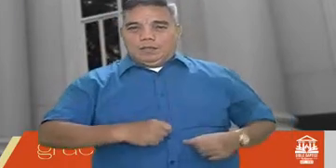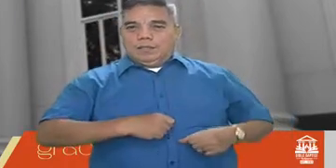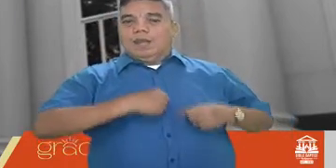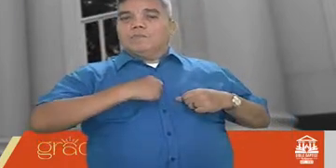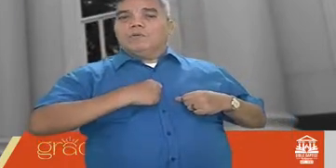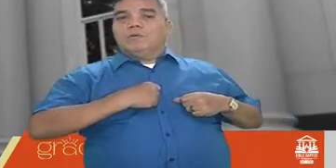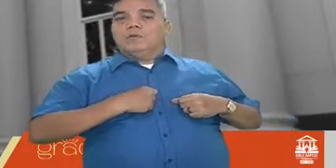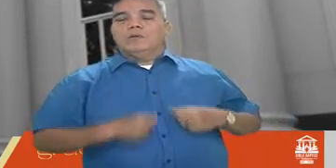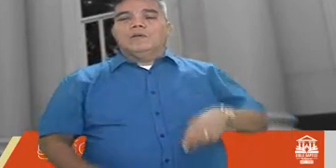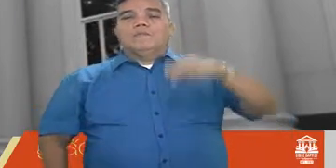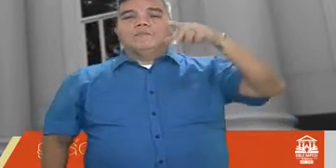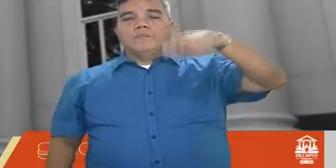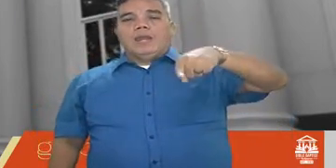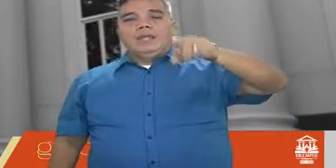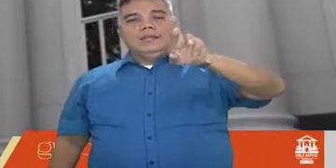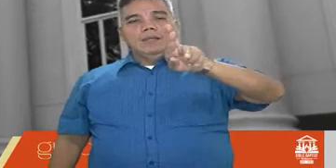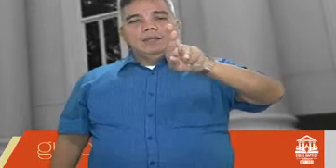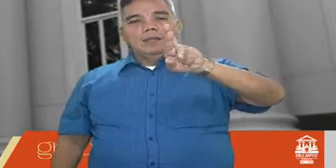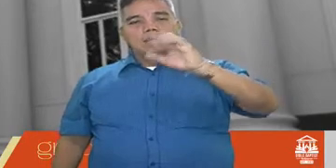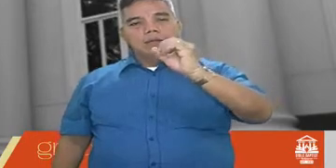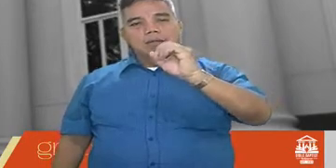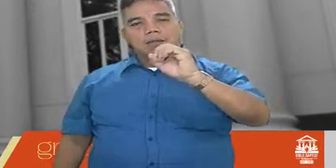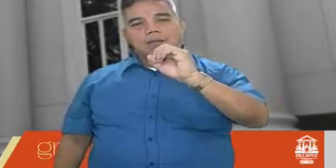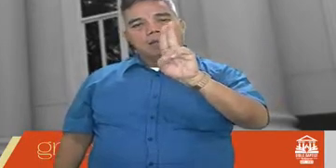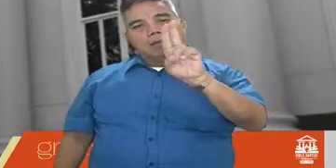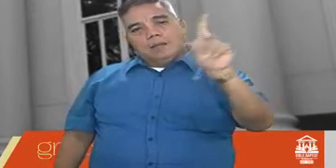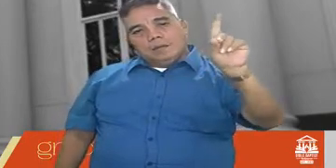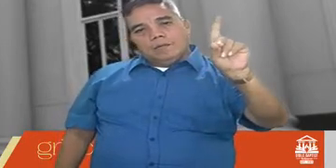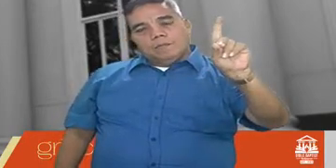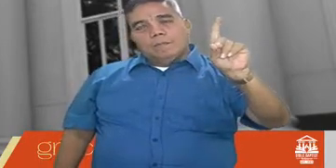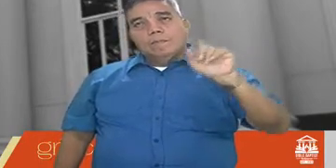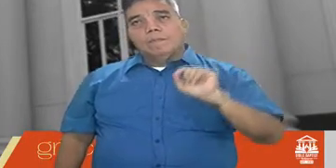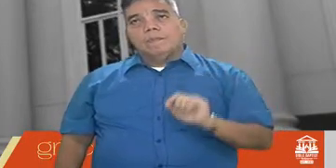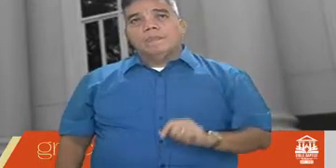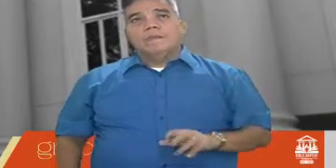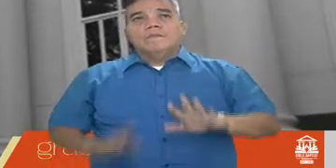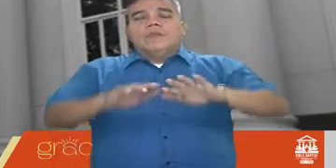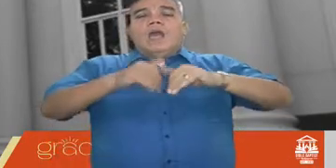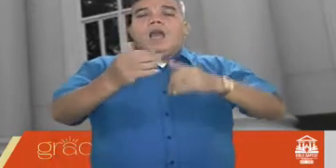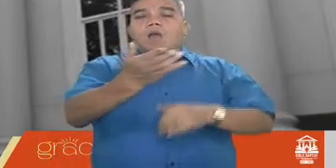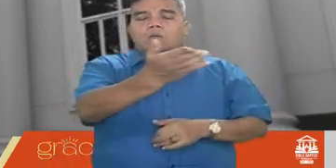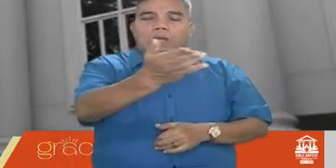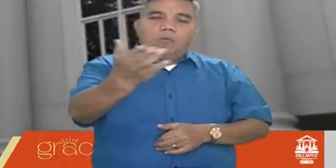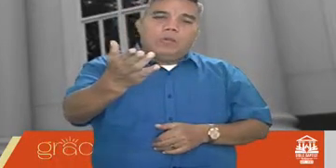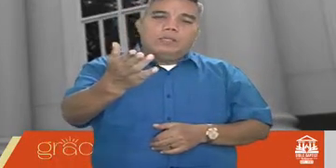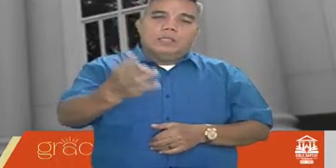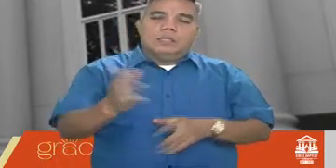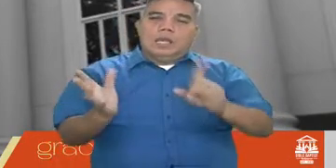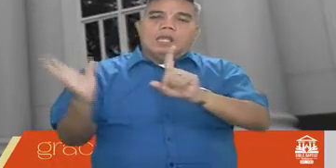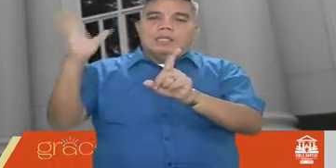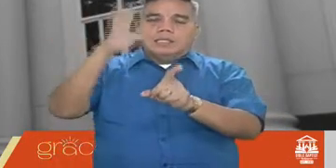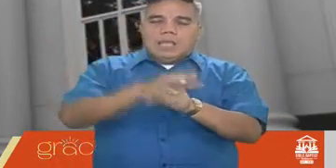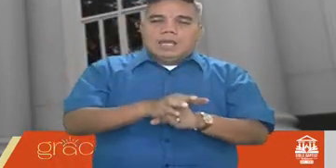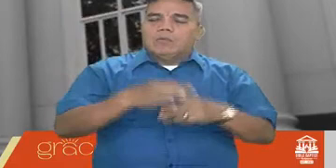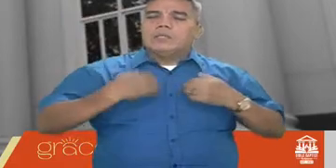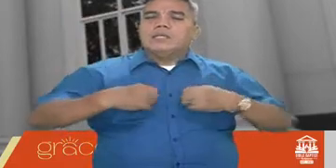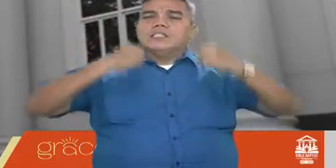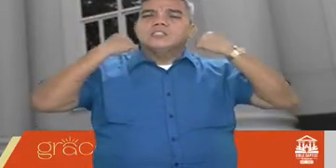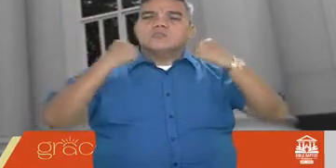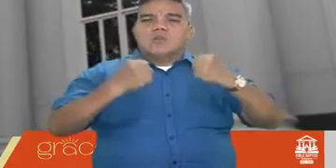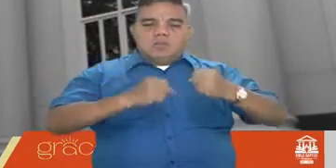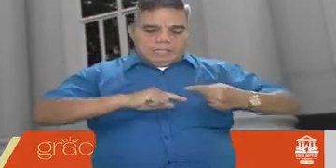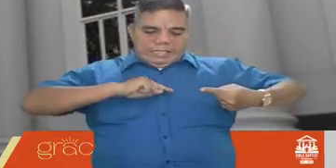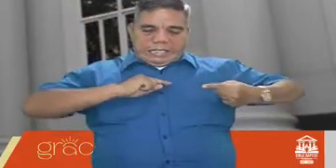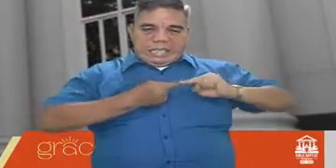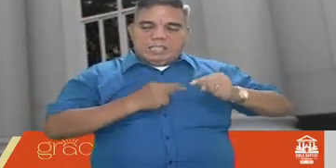And embrace humility to be able to forgive. So, how can we conquer the stronghold